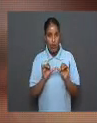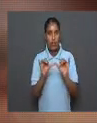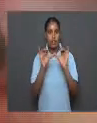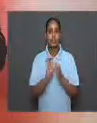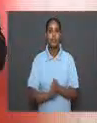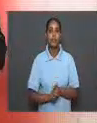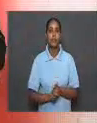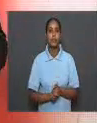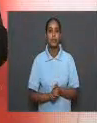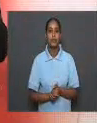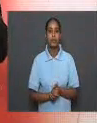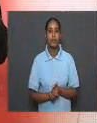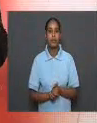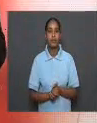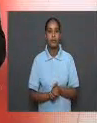spontaneous.